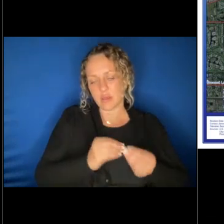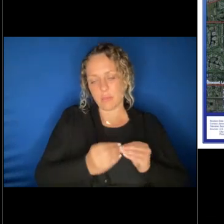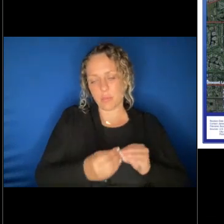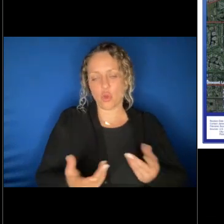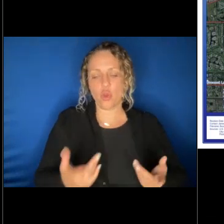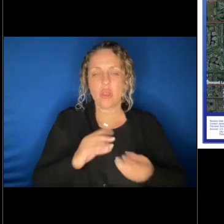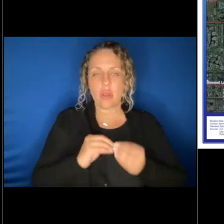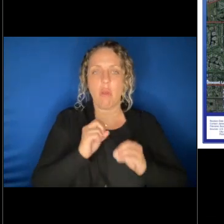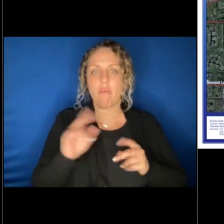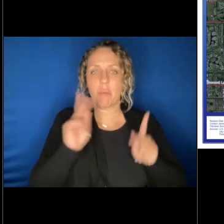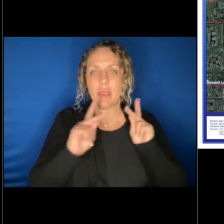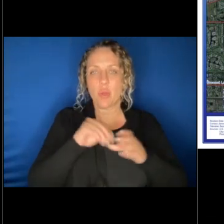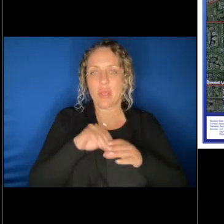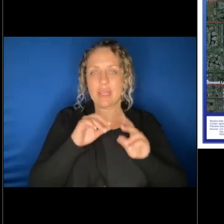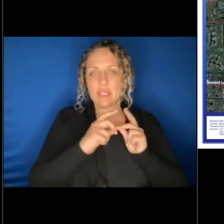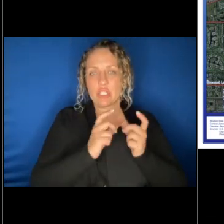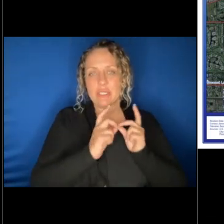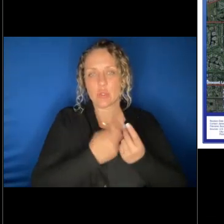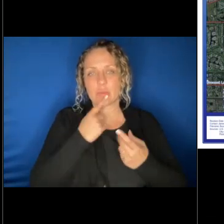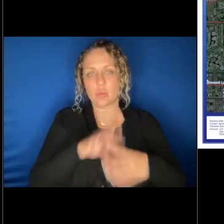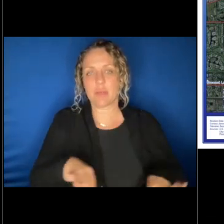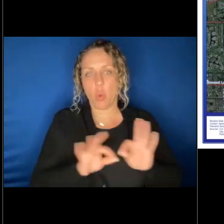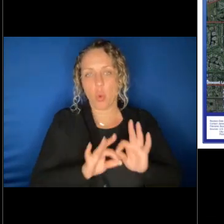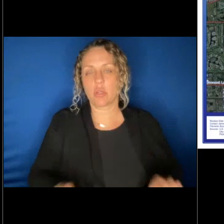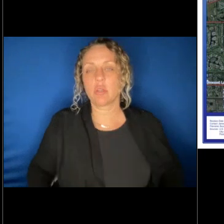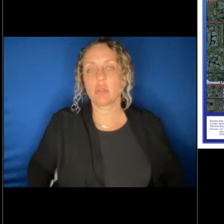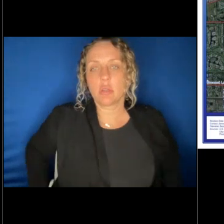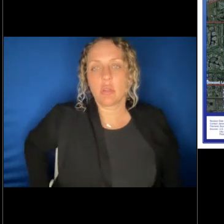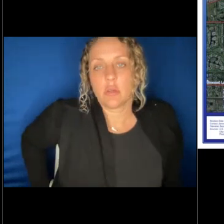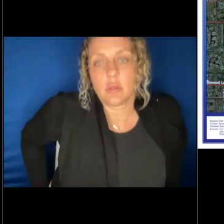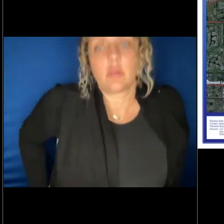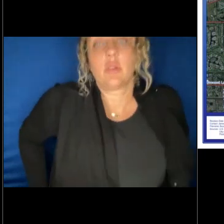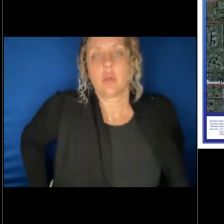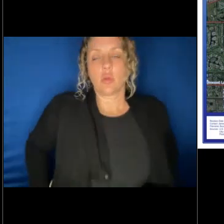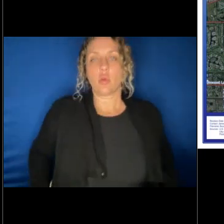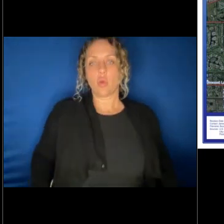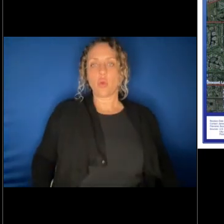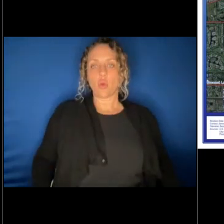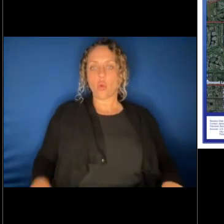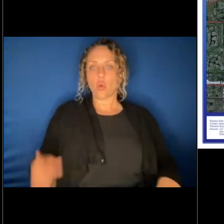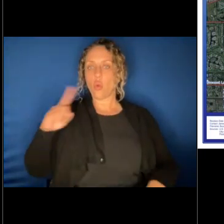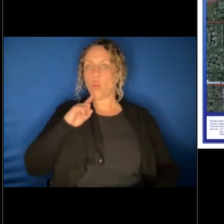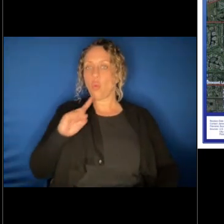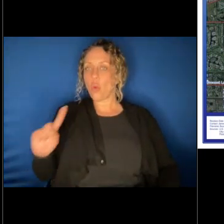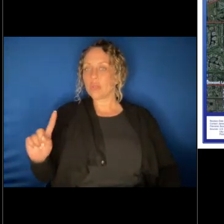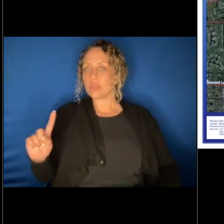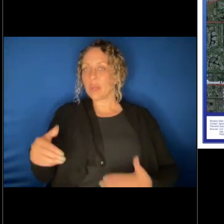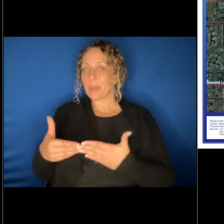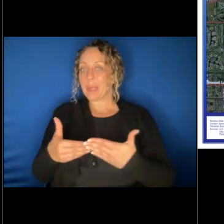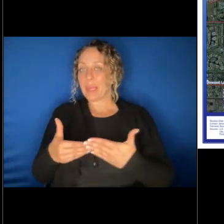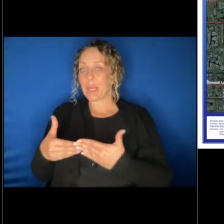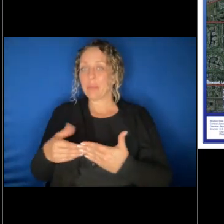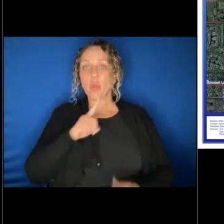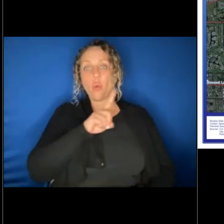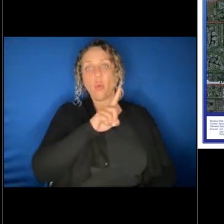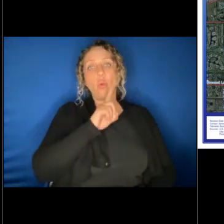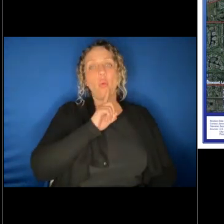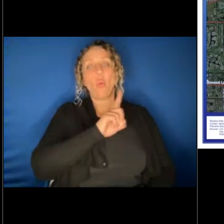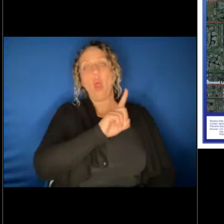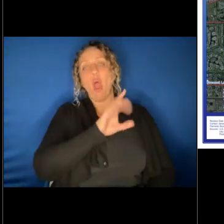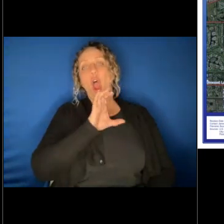of people in each district that's important, whether you're 1 day old, or you're 1 day old baby, or if you're 102 years old, it doesn't